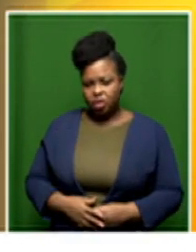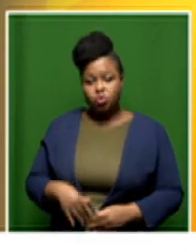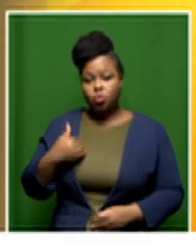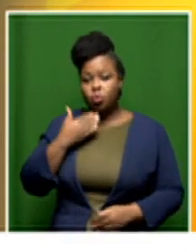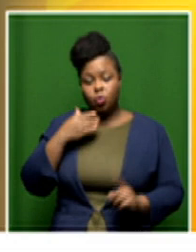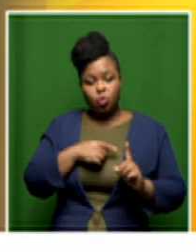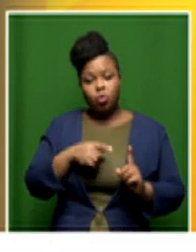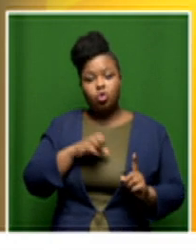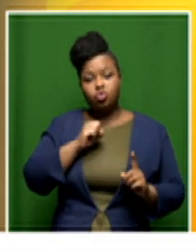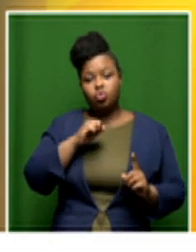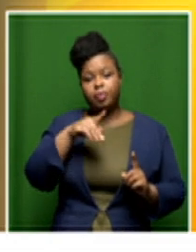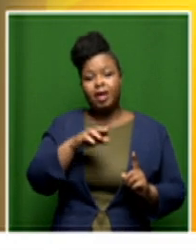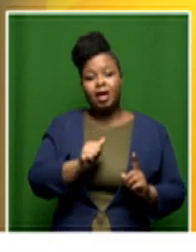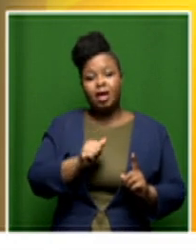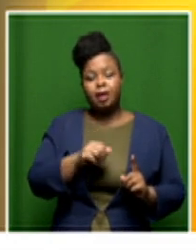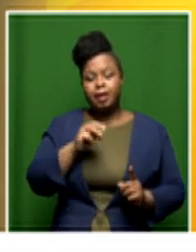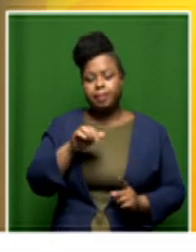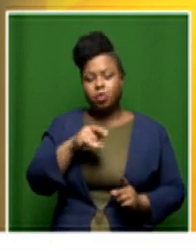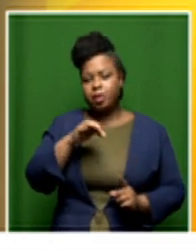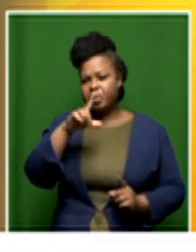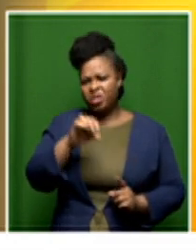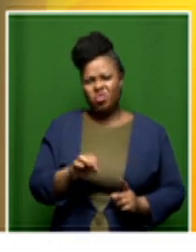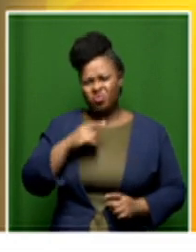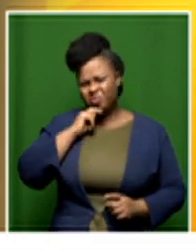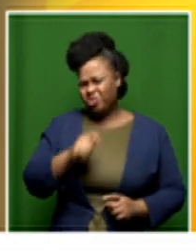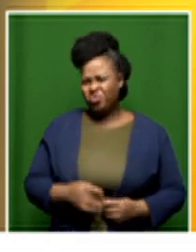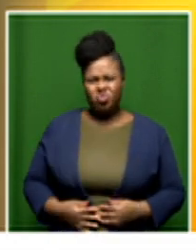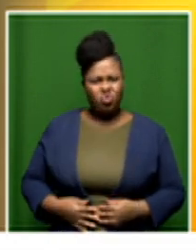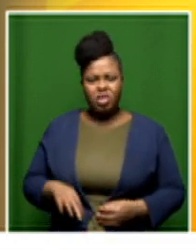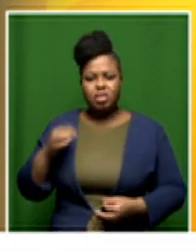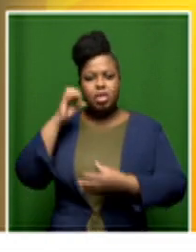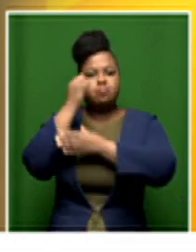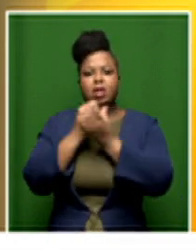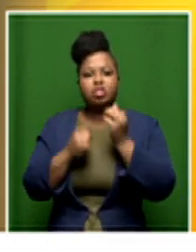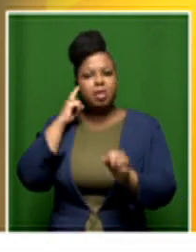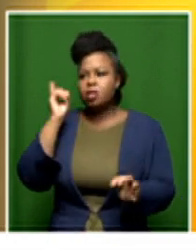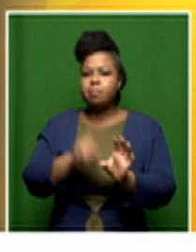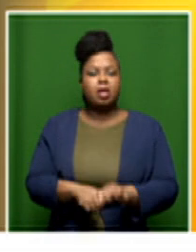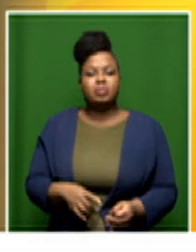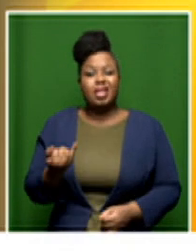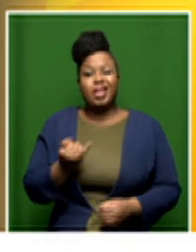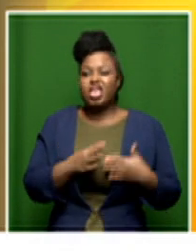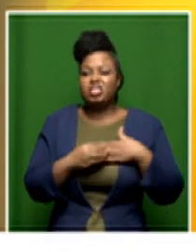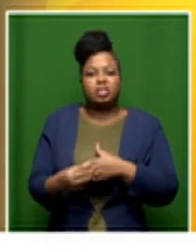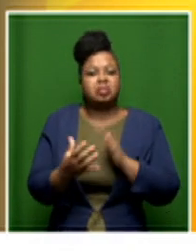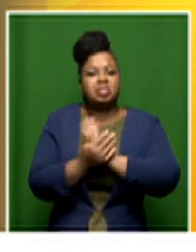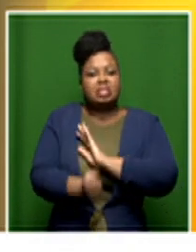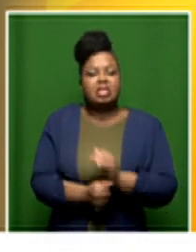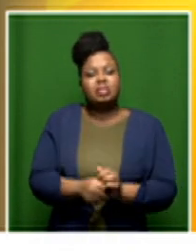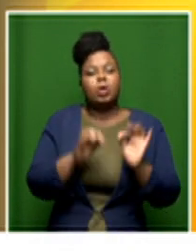Mr. Mahumapelo. Really, it's as if his leadership